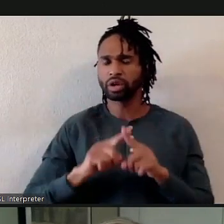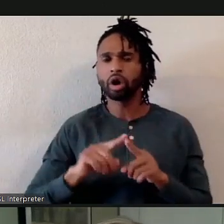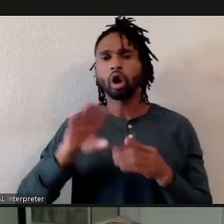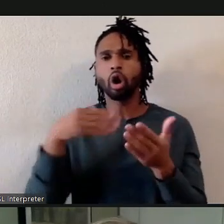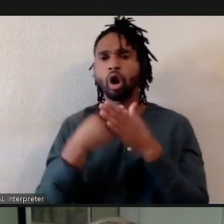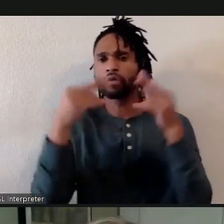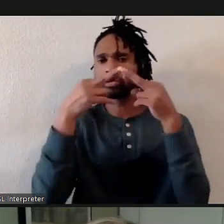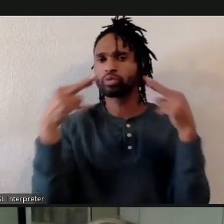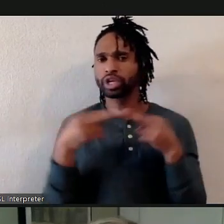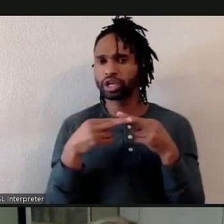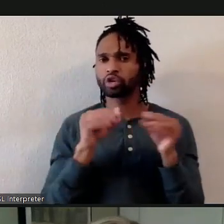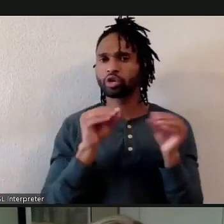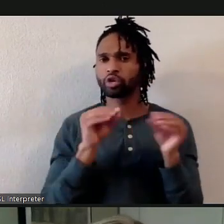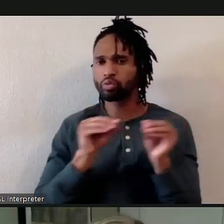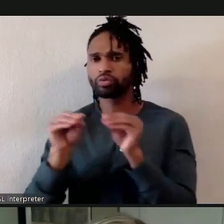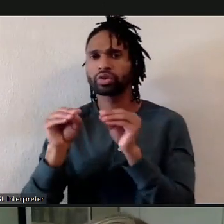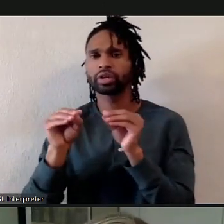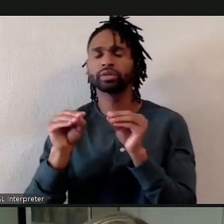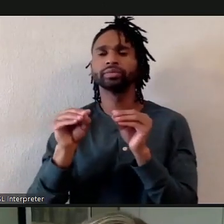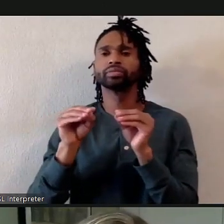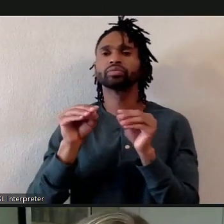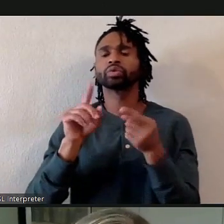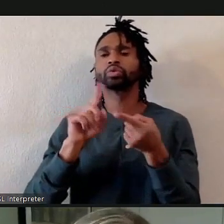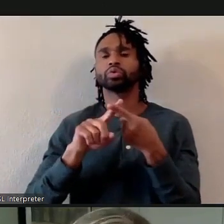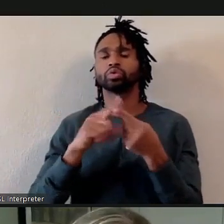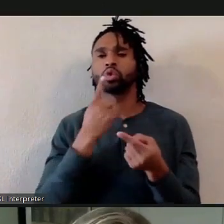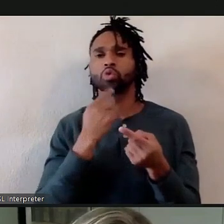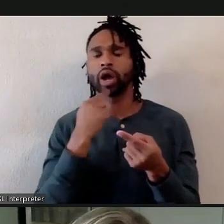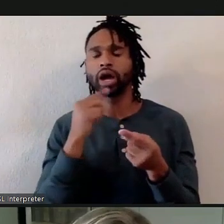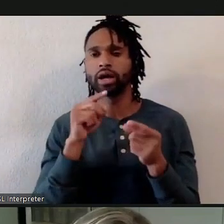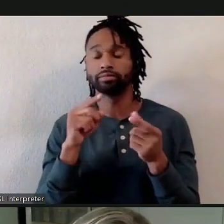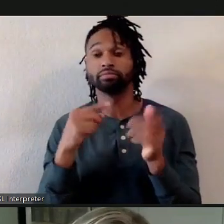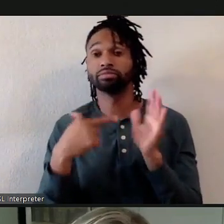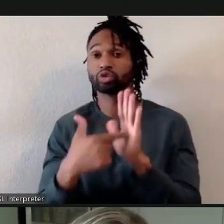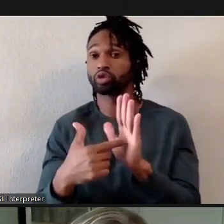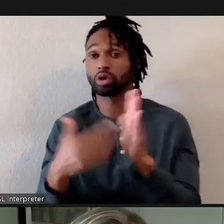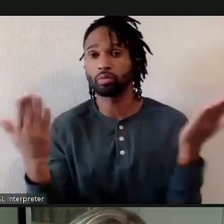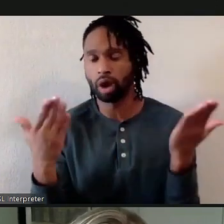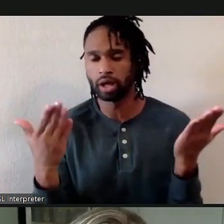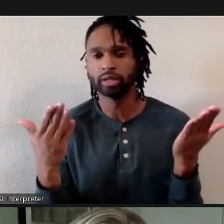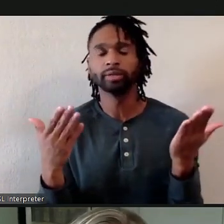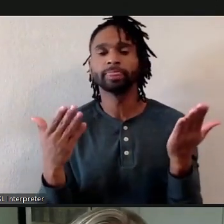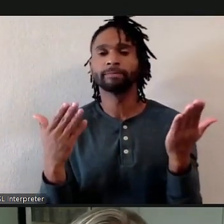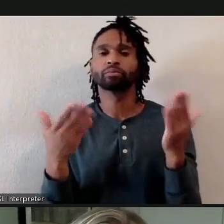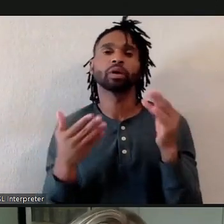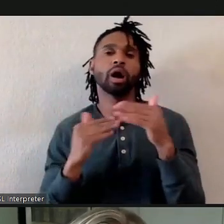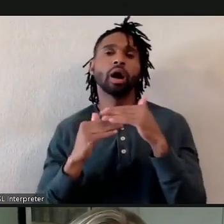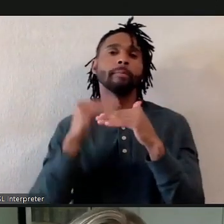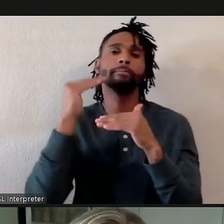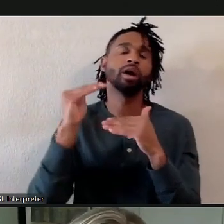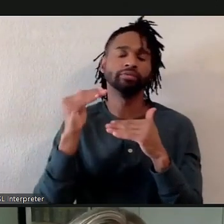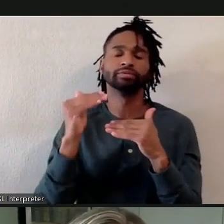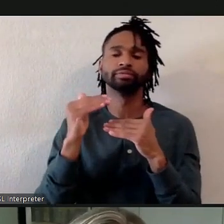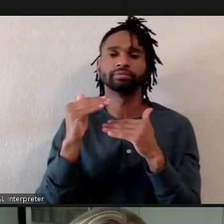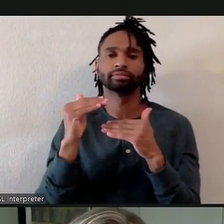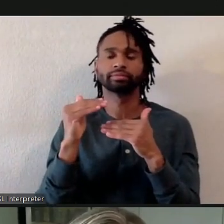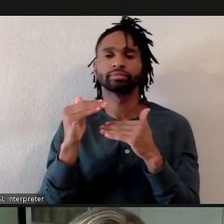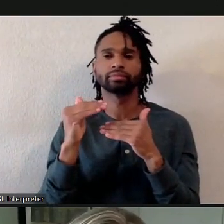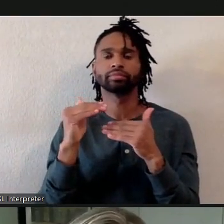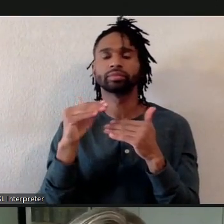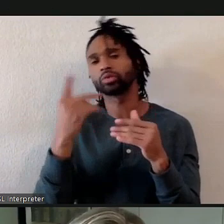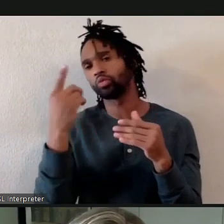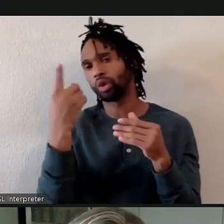are moving into the red colors, signaling that R is above 1 in our regions across the state,